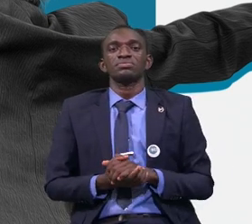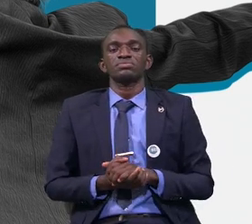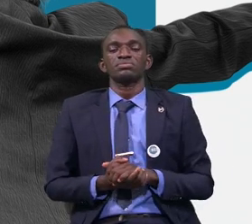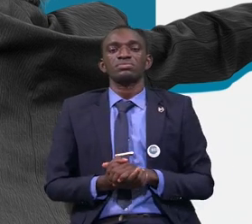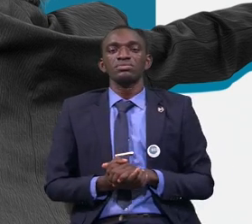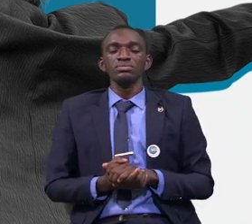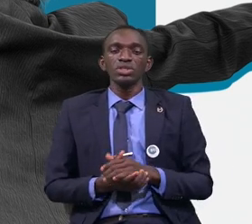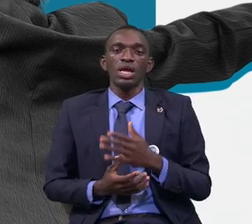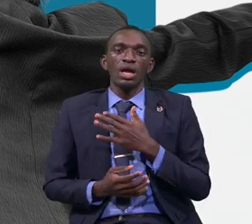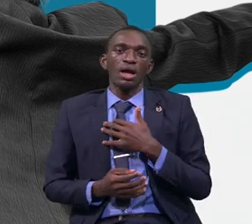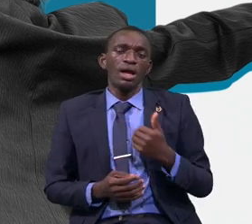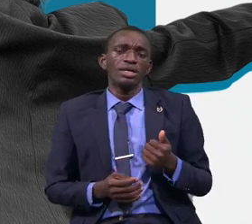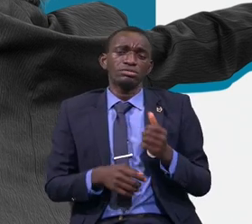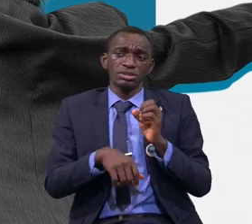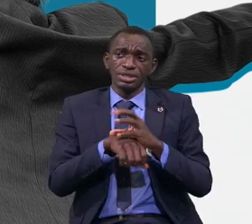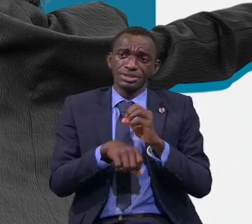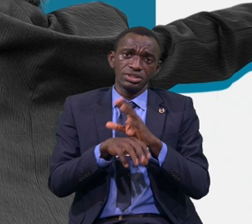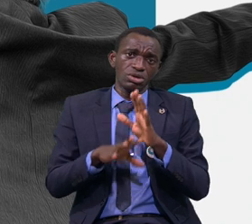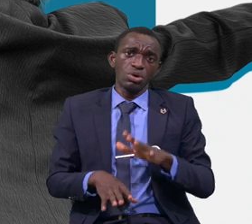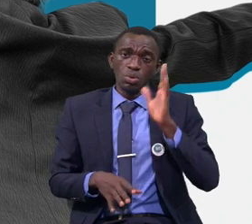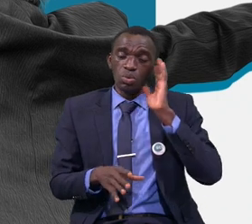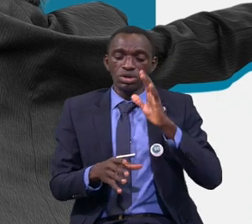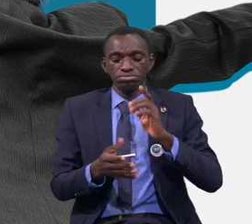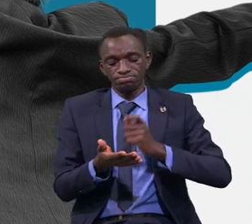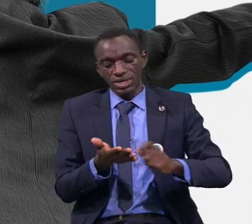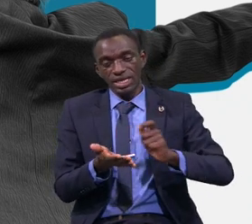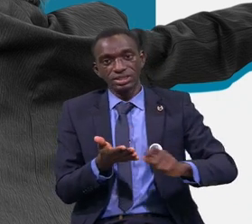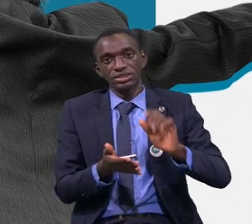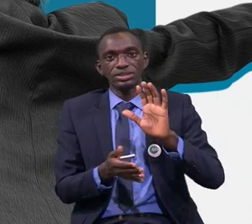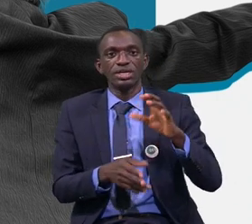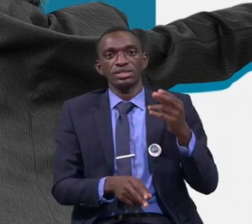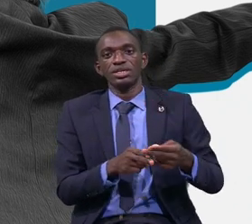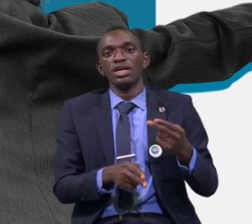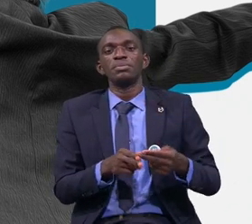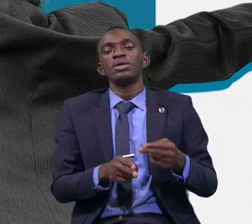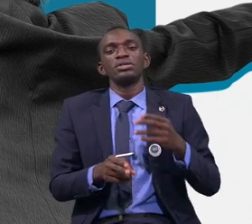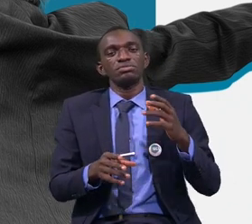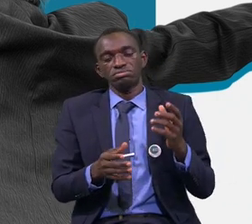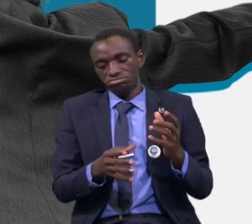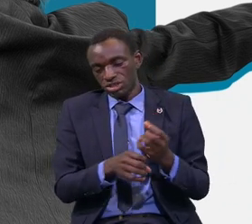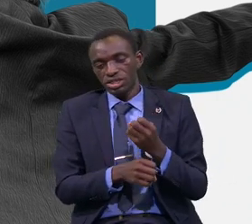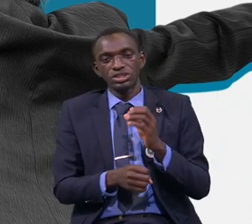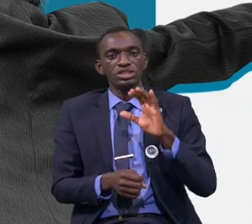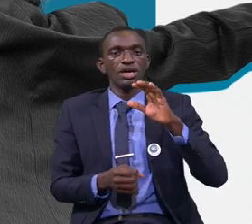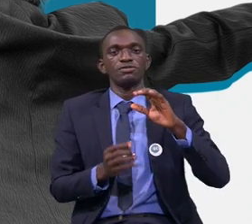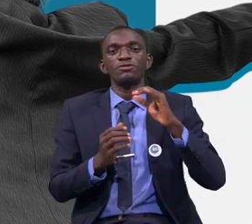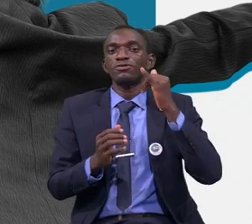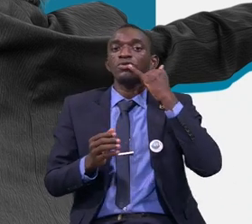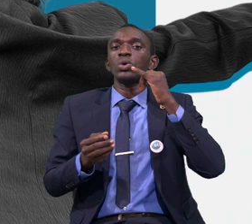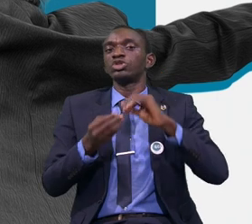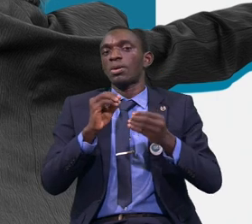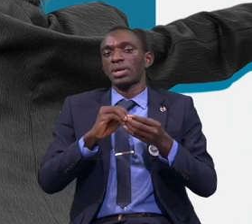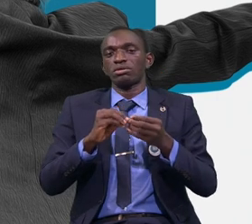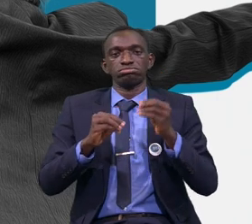And counselors, take their name, take their telephone numbers. You know you have given your